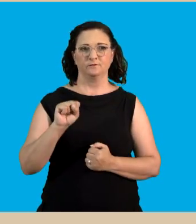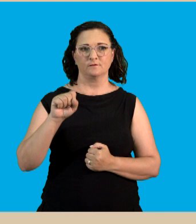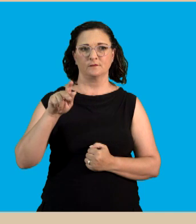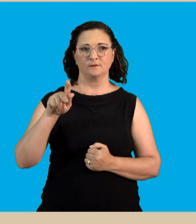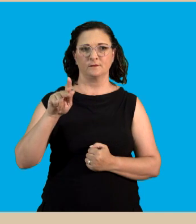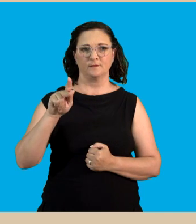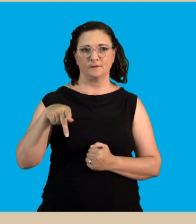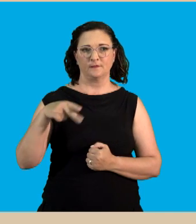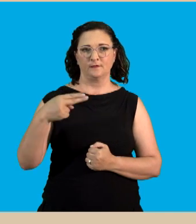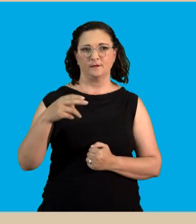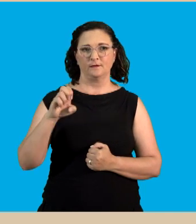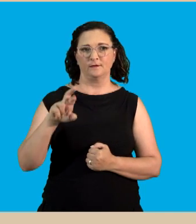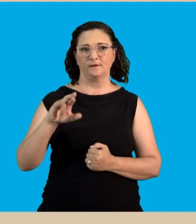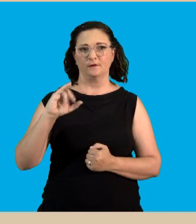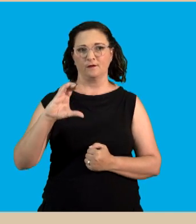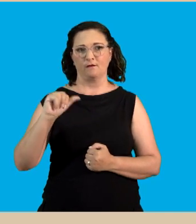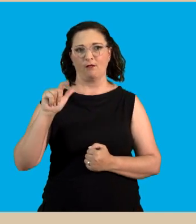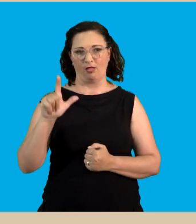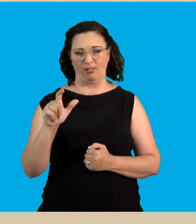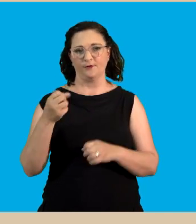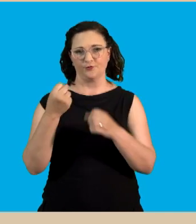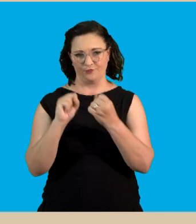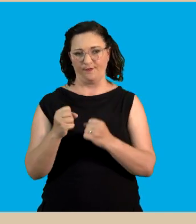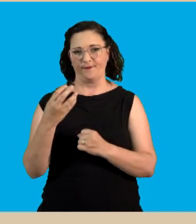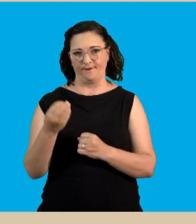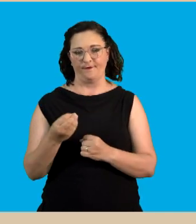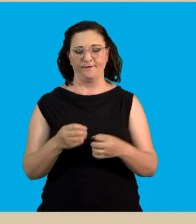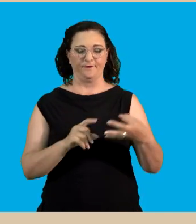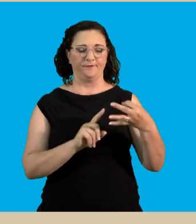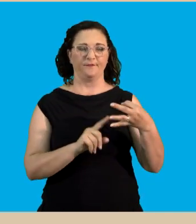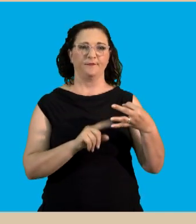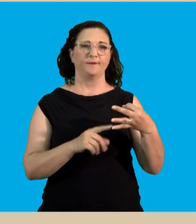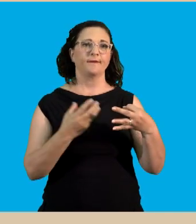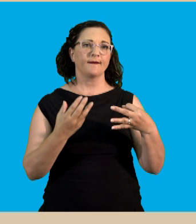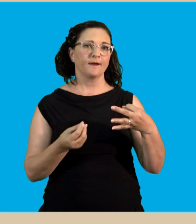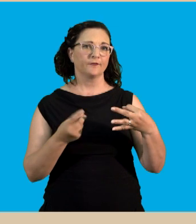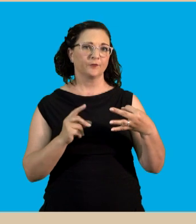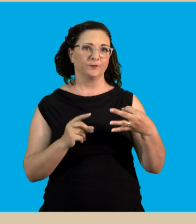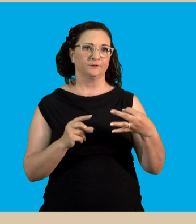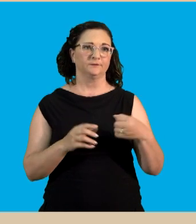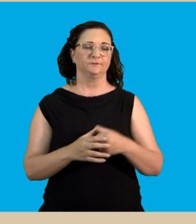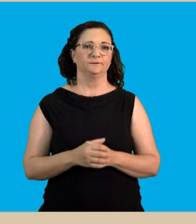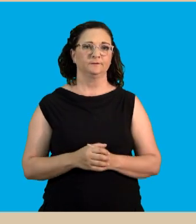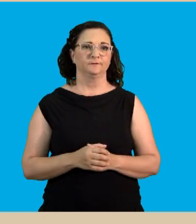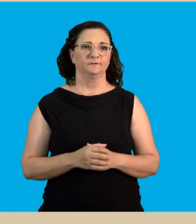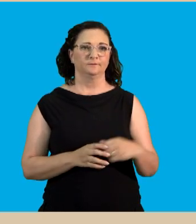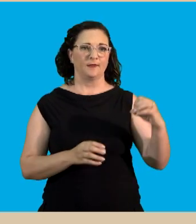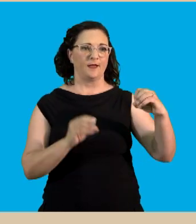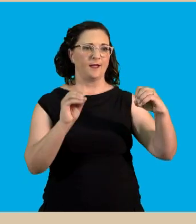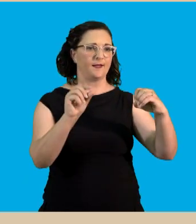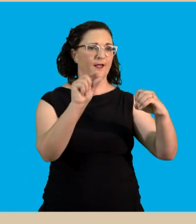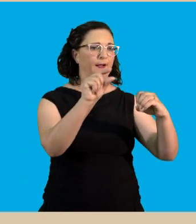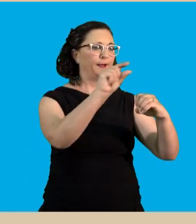spherical in shape. And lastly, they're able to keep their orbital